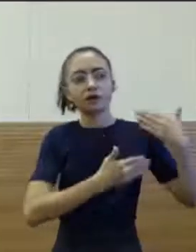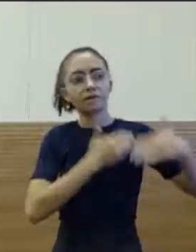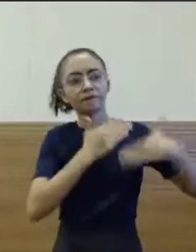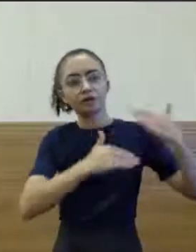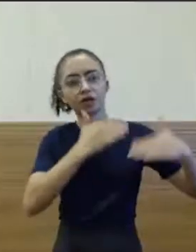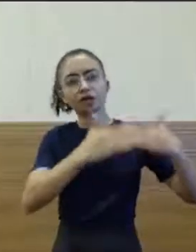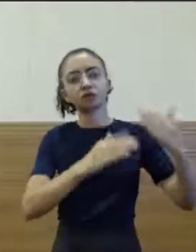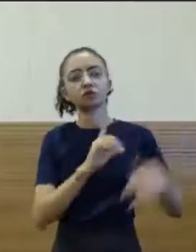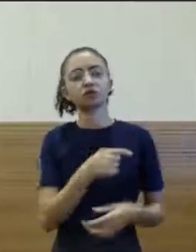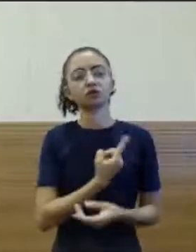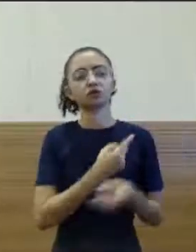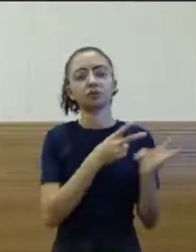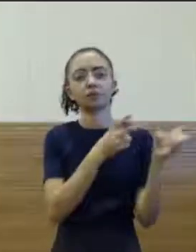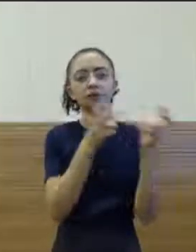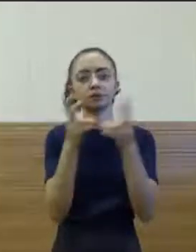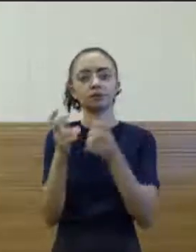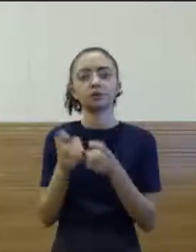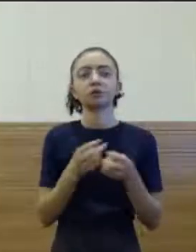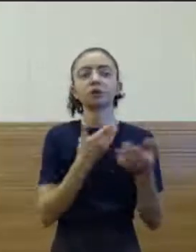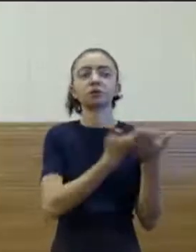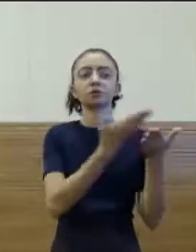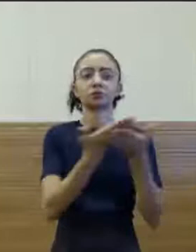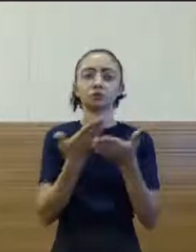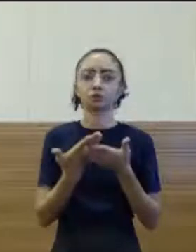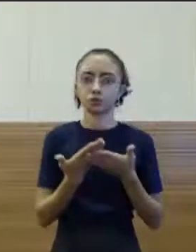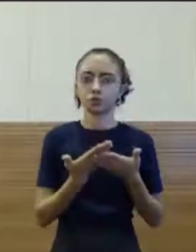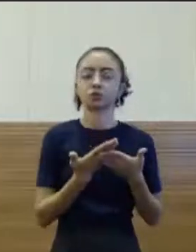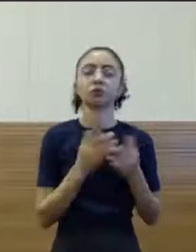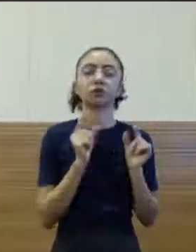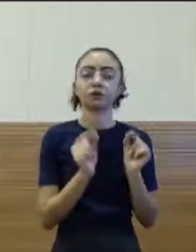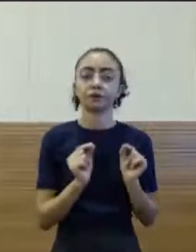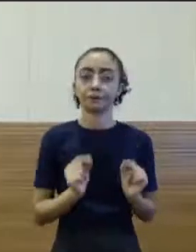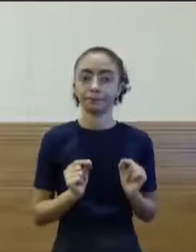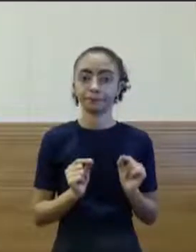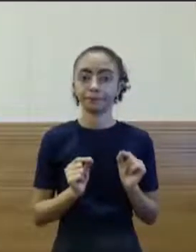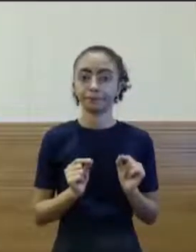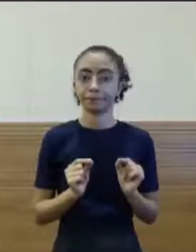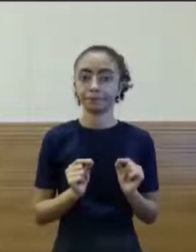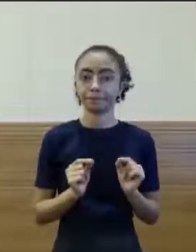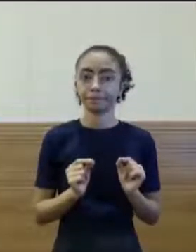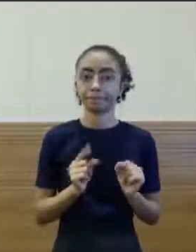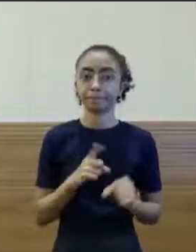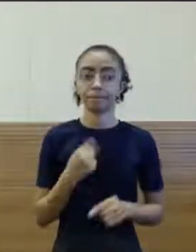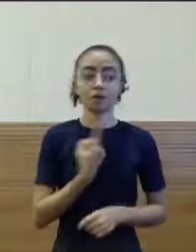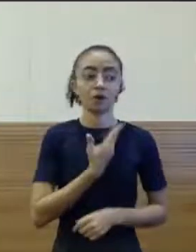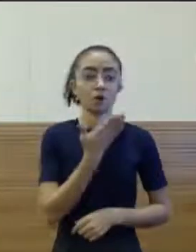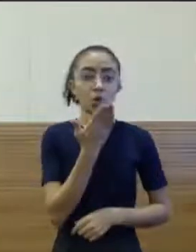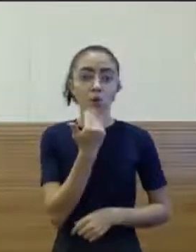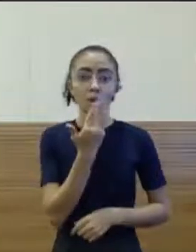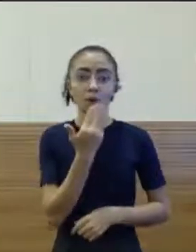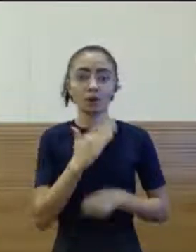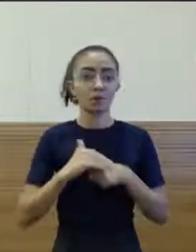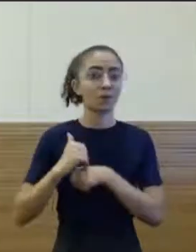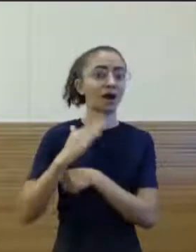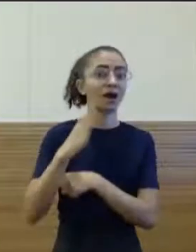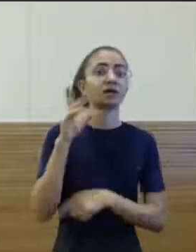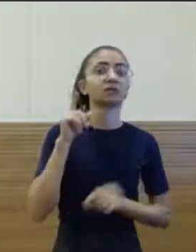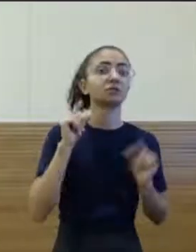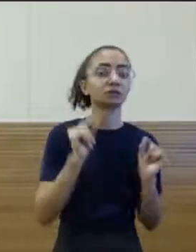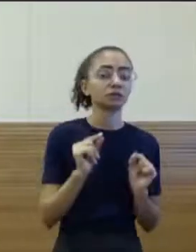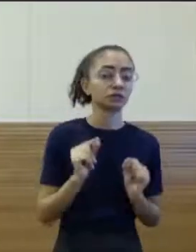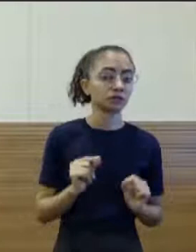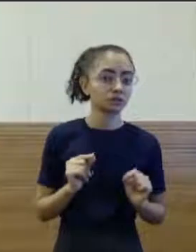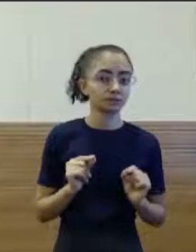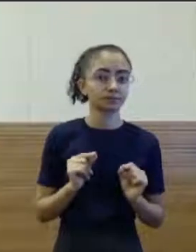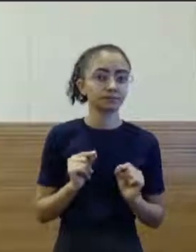So we can see studies and surveys that and researches that what we're eating in excess in Costa Rica,